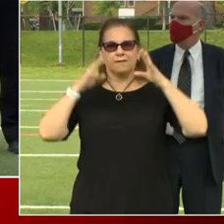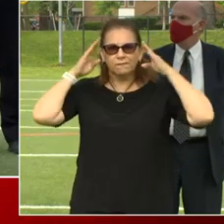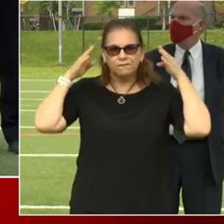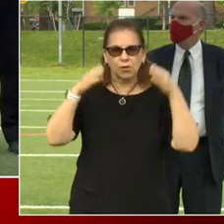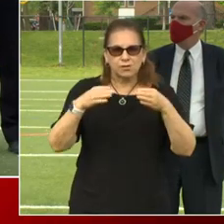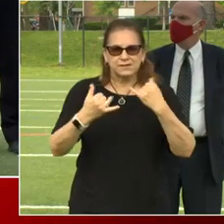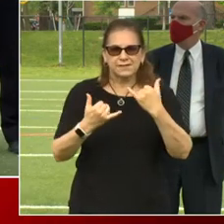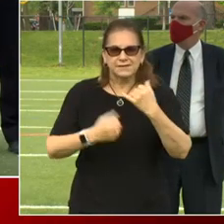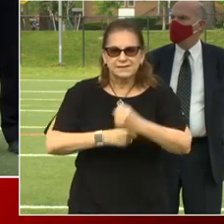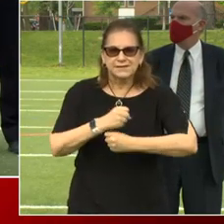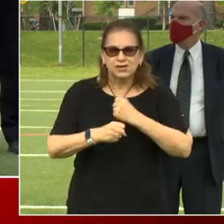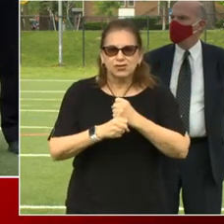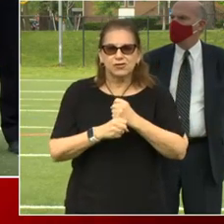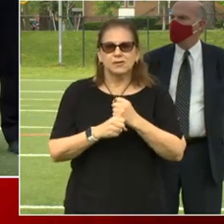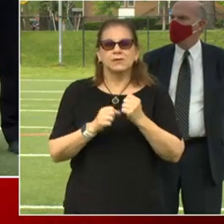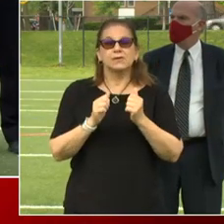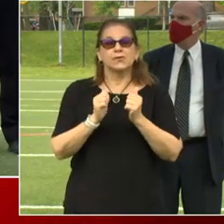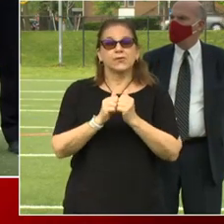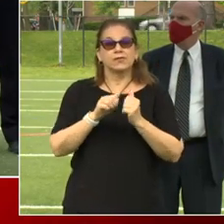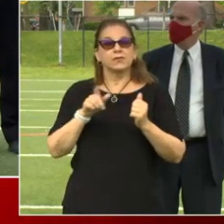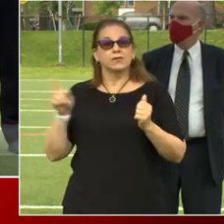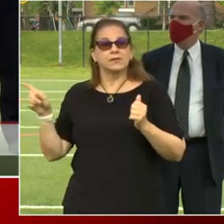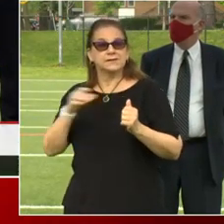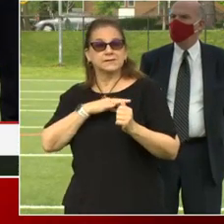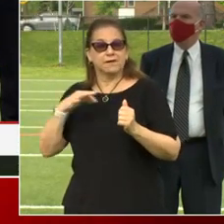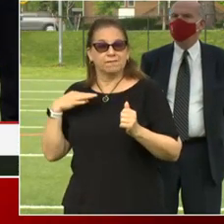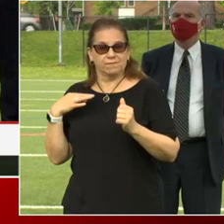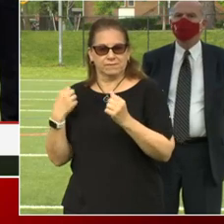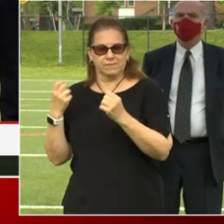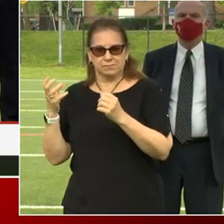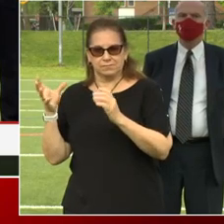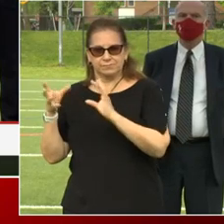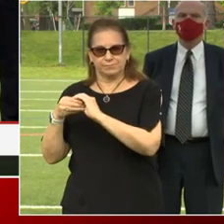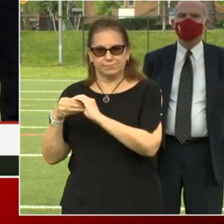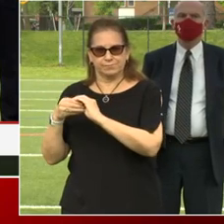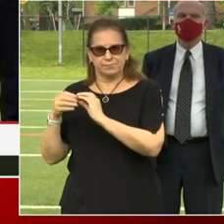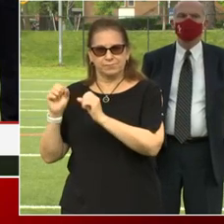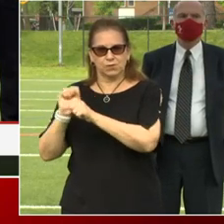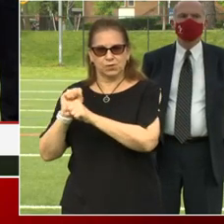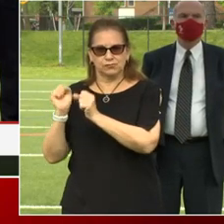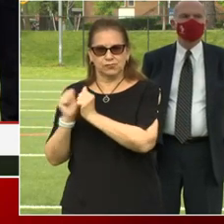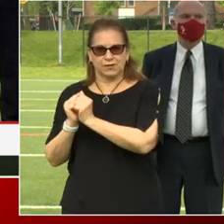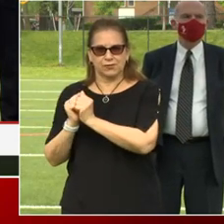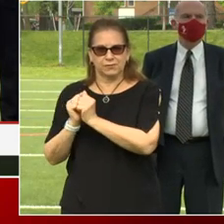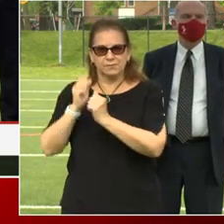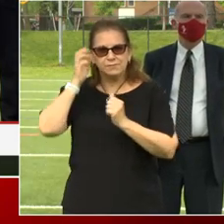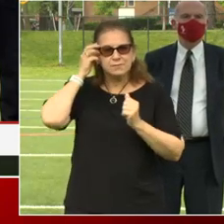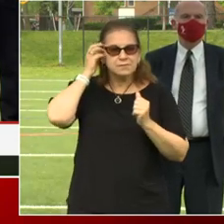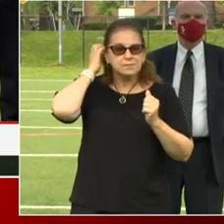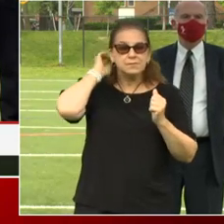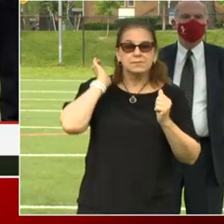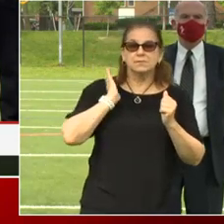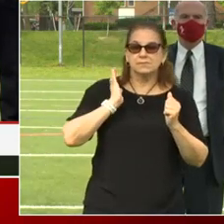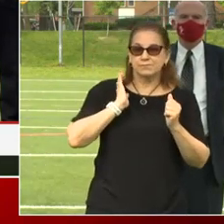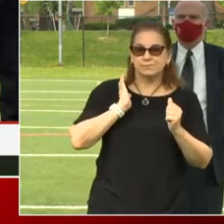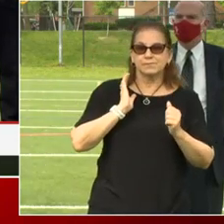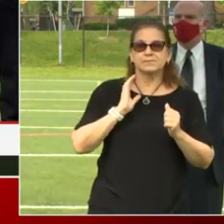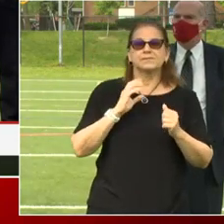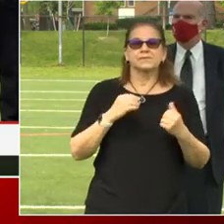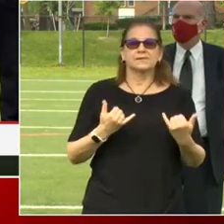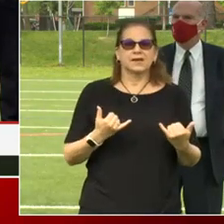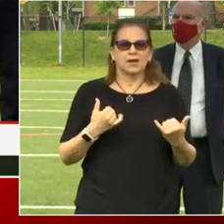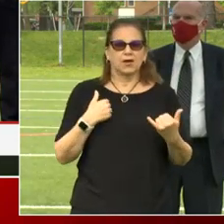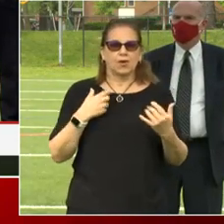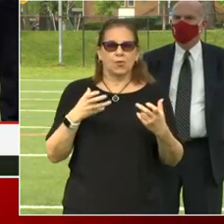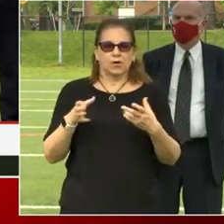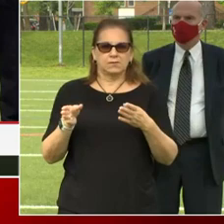the personnel who will be involved. Before we get to that, however, I want to turn to the chairman